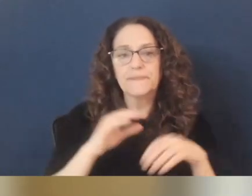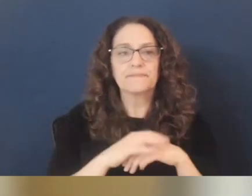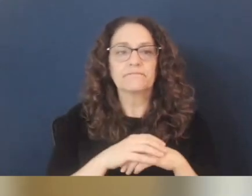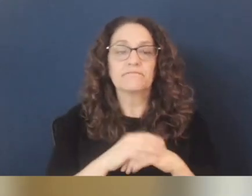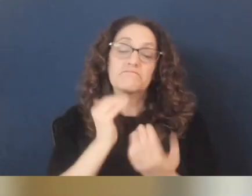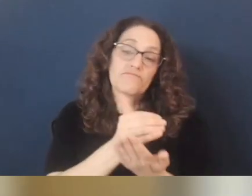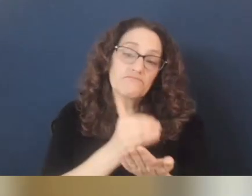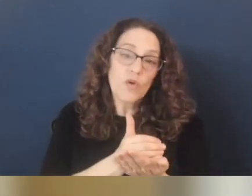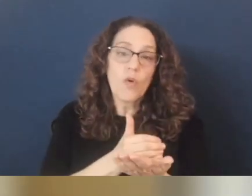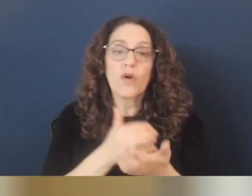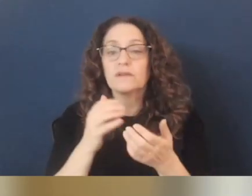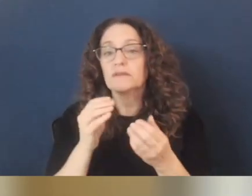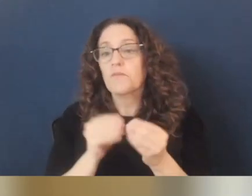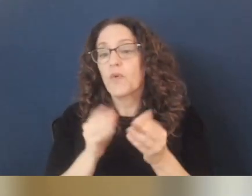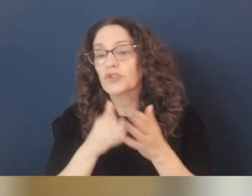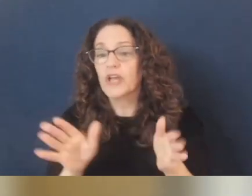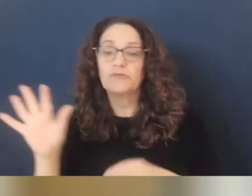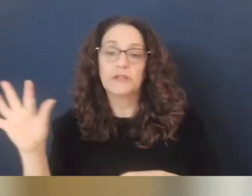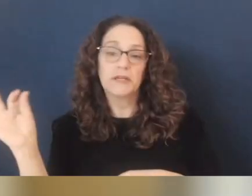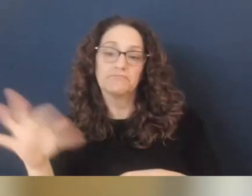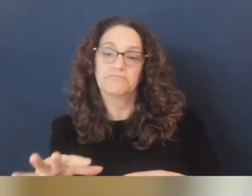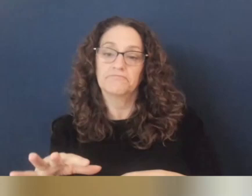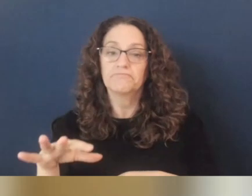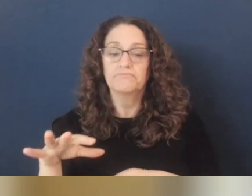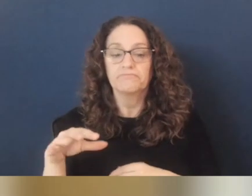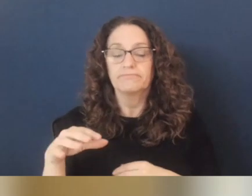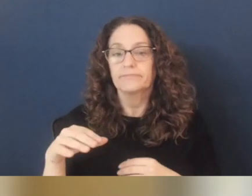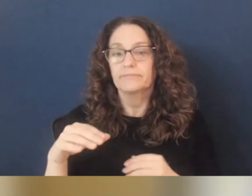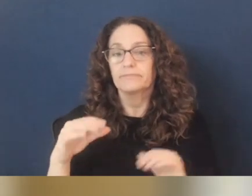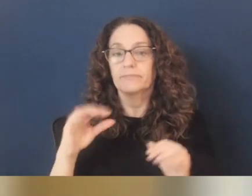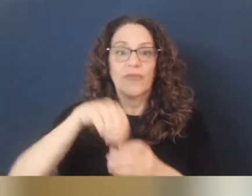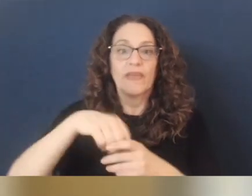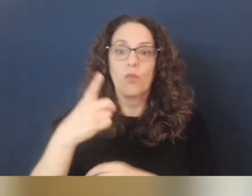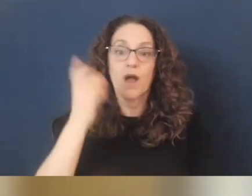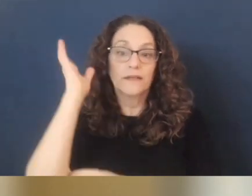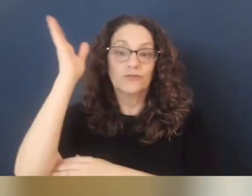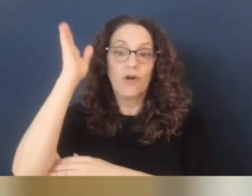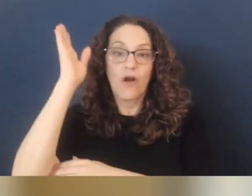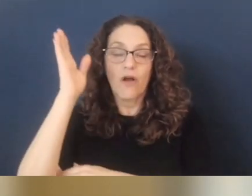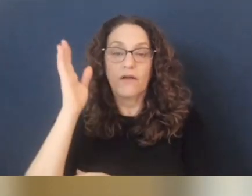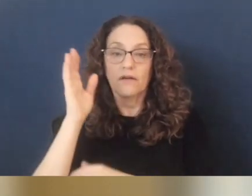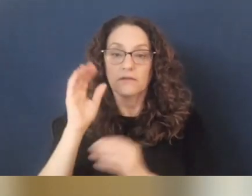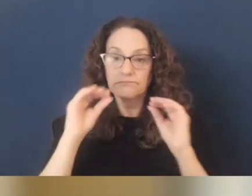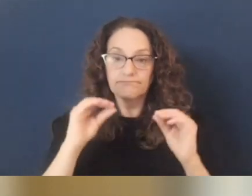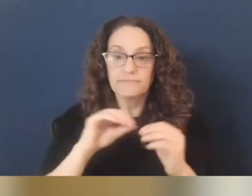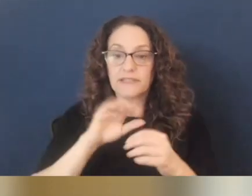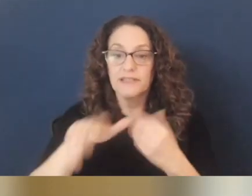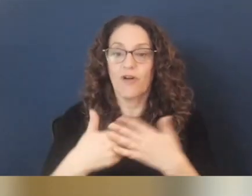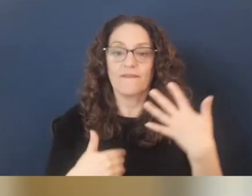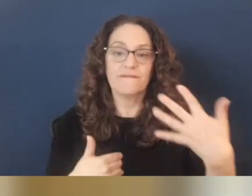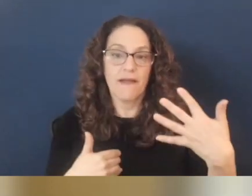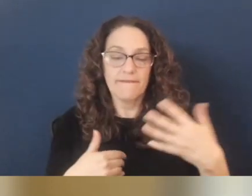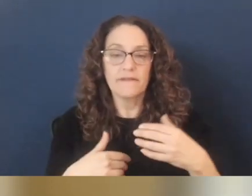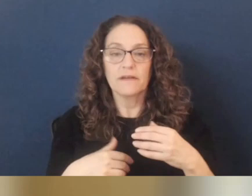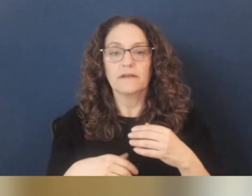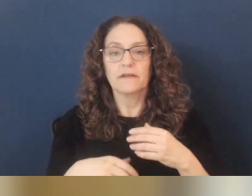courses or just kind of tossed them in sort of like all five in one Dharma talk. But it's pretty hard to really work a system